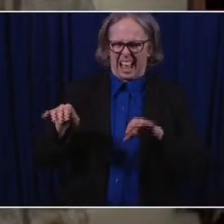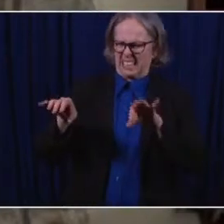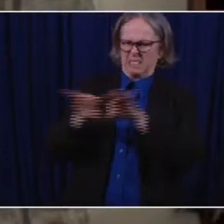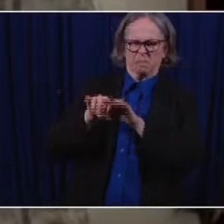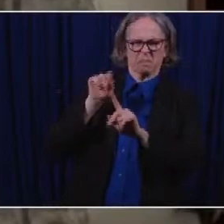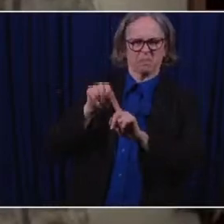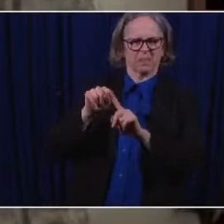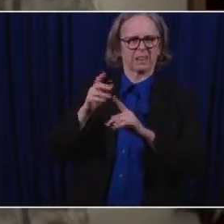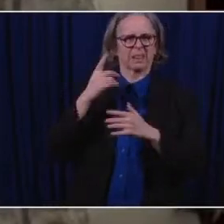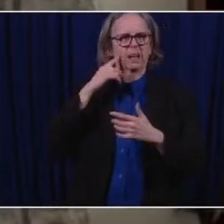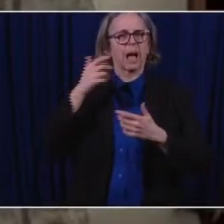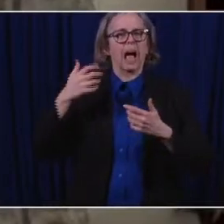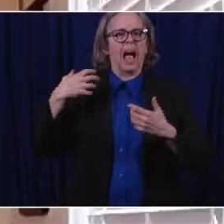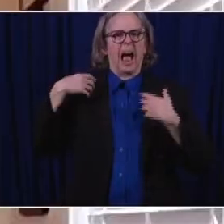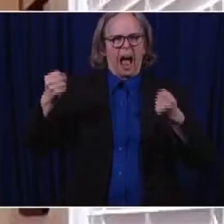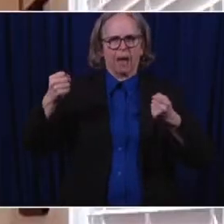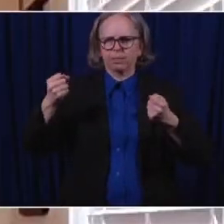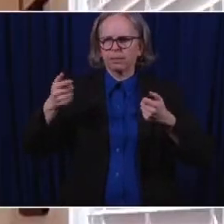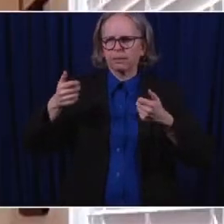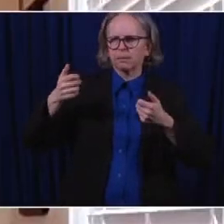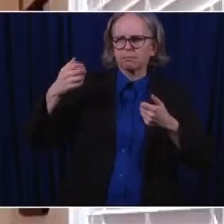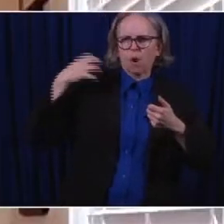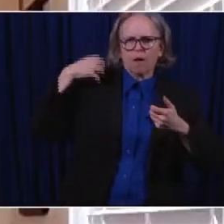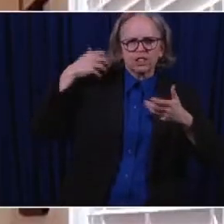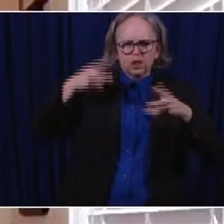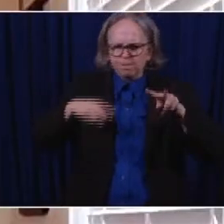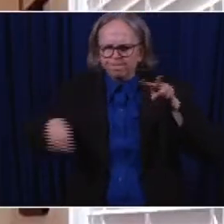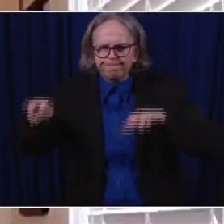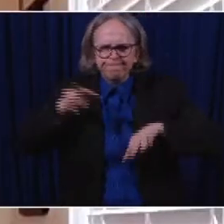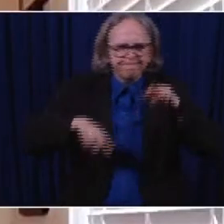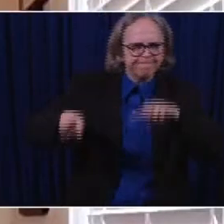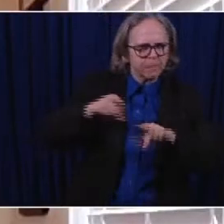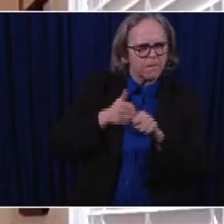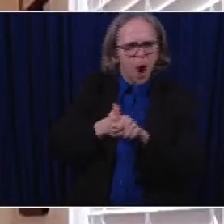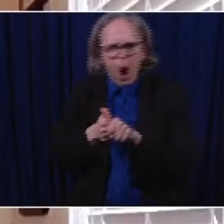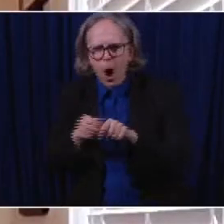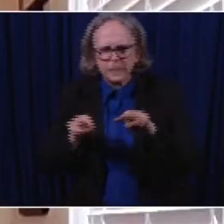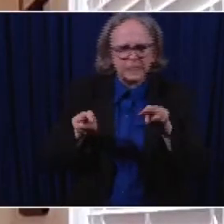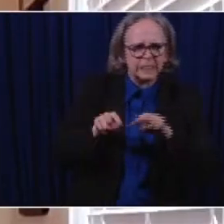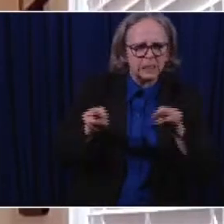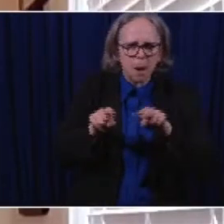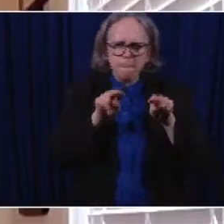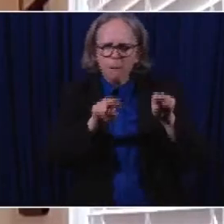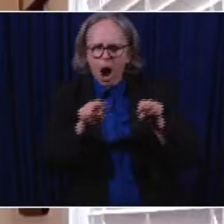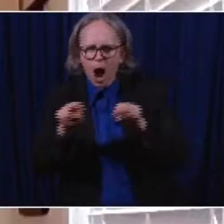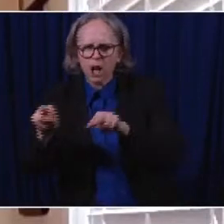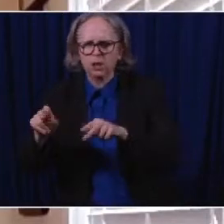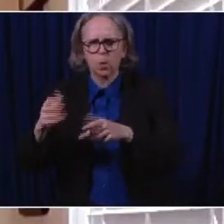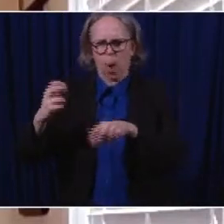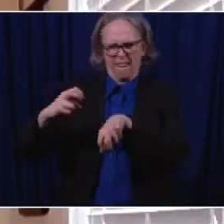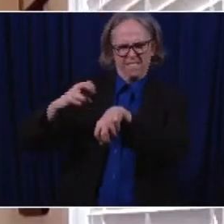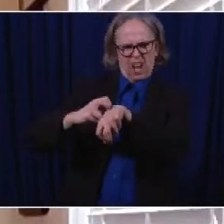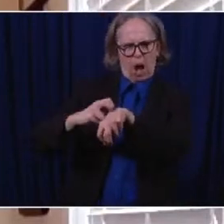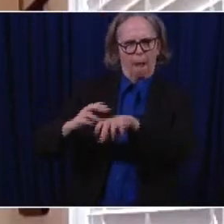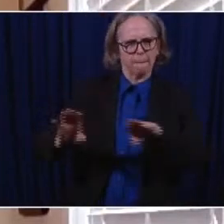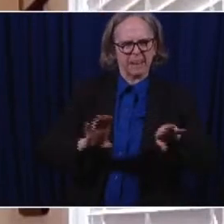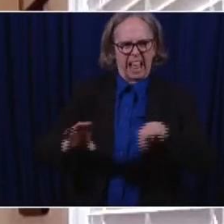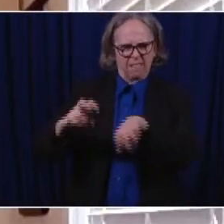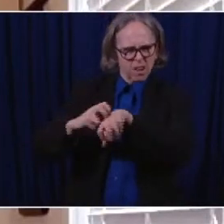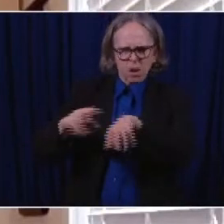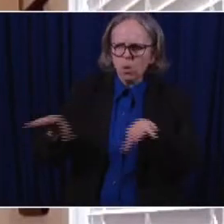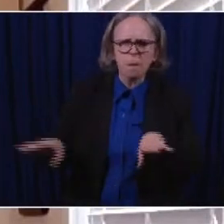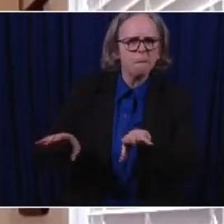that we can, as we monitor this virus and its activity, we will be able to arrive at